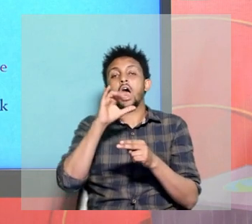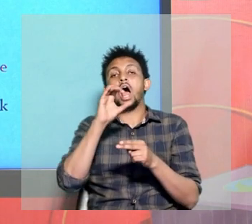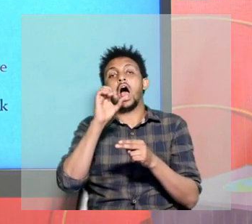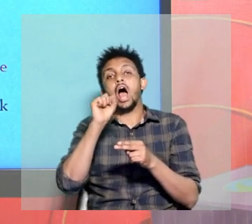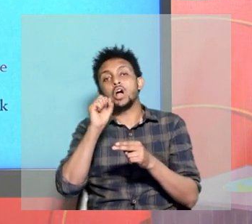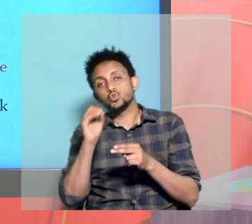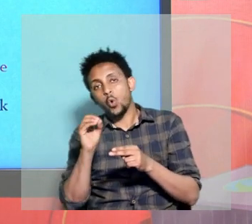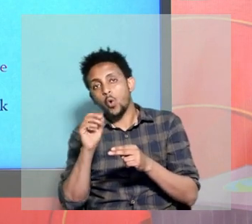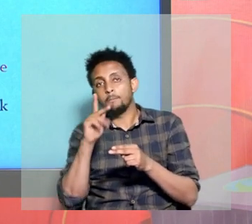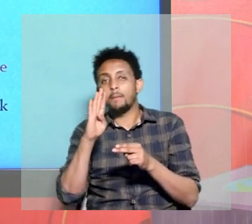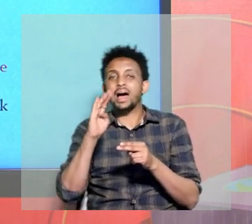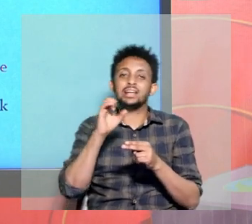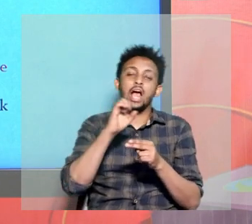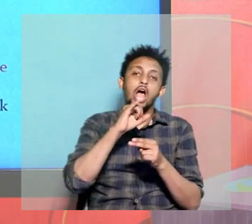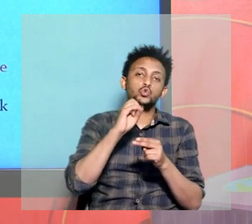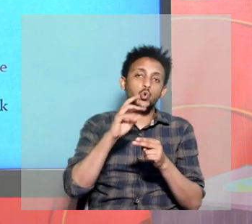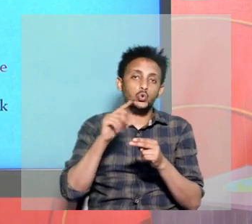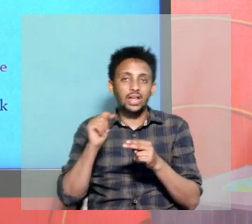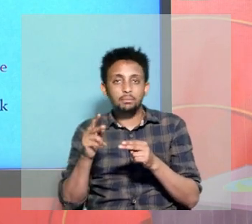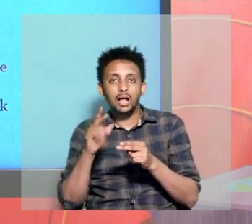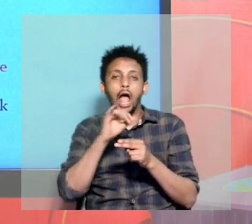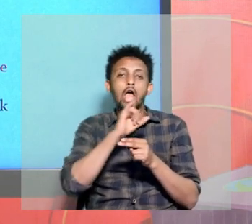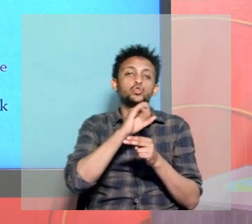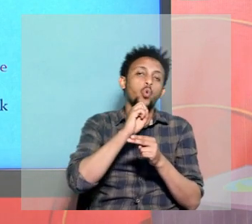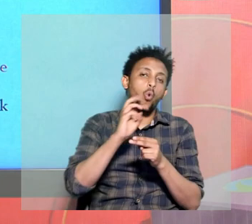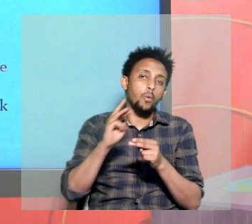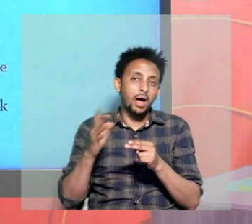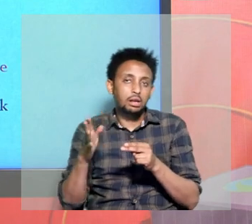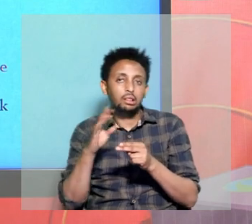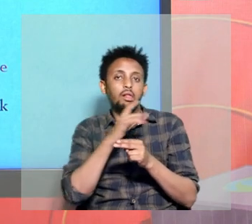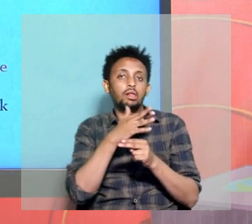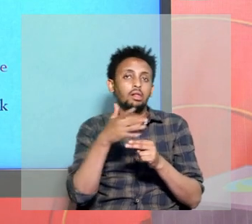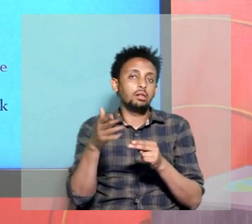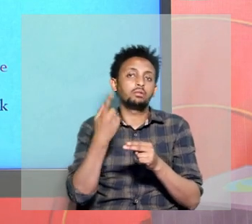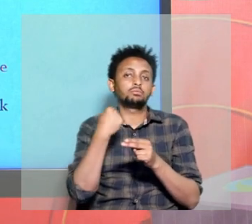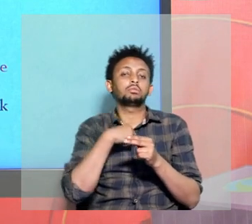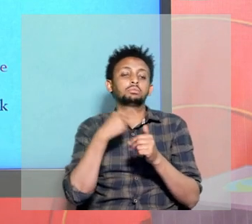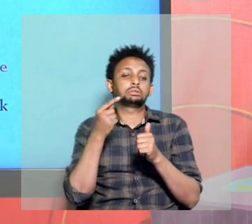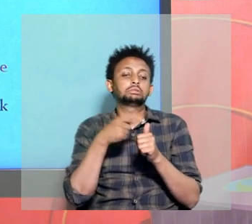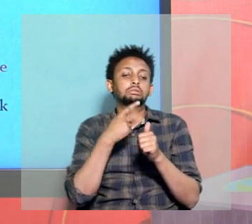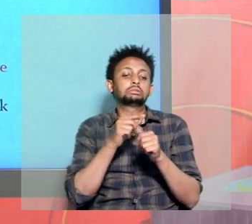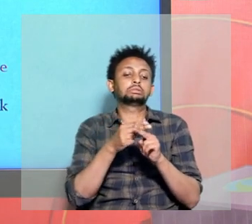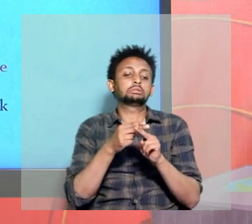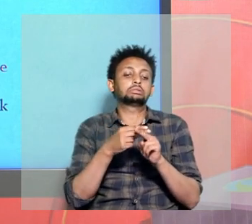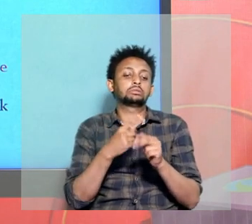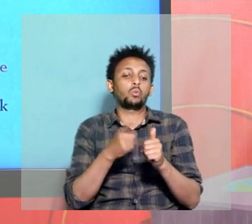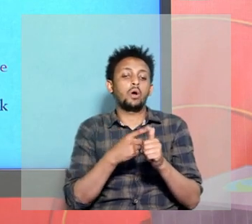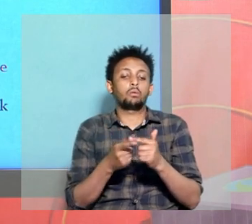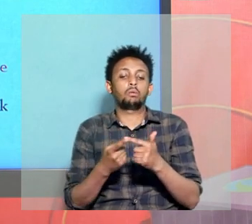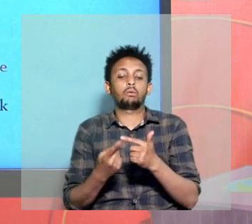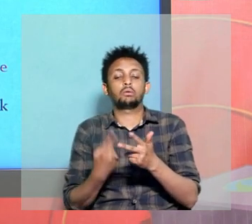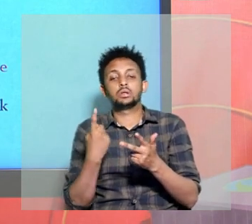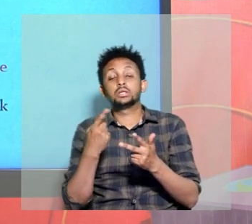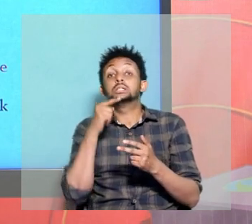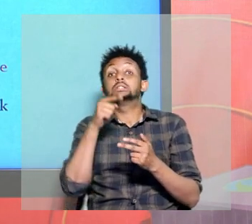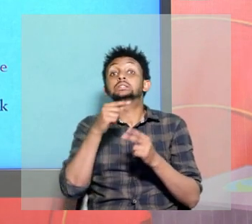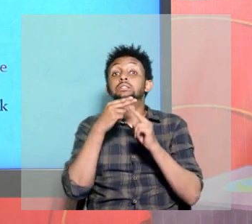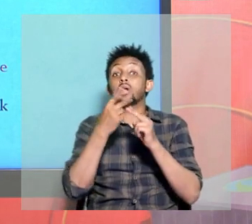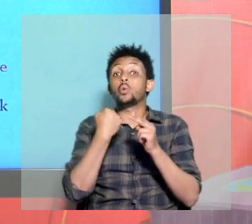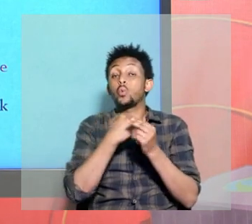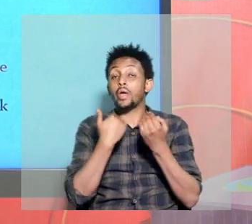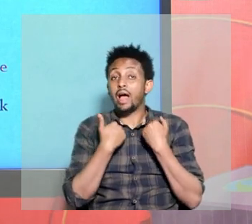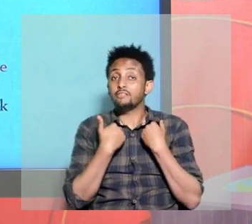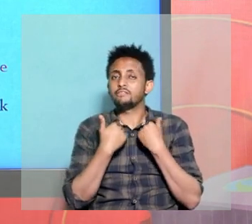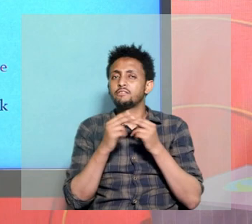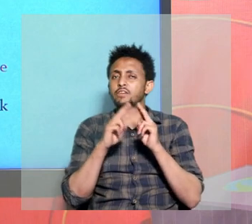isobaric, isochoric, isothermal, and adiabatic process. So we'll try to see each one by one. And note that here we'd